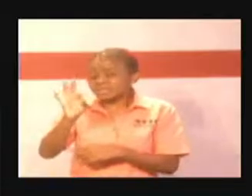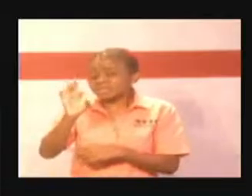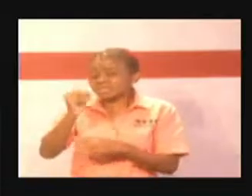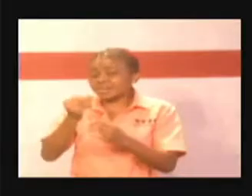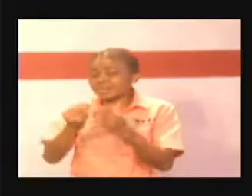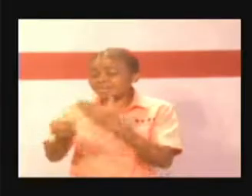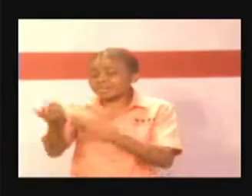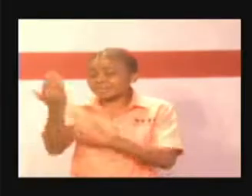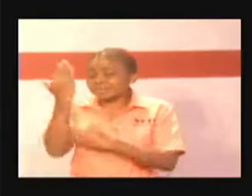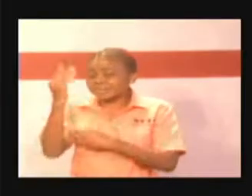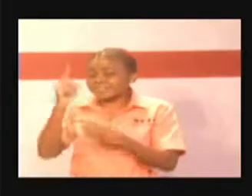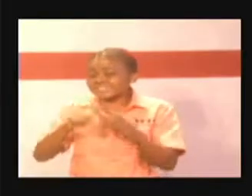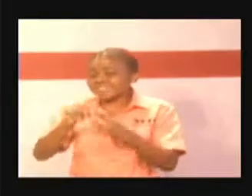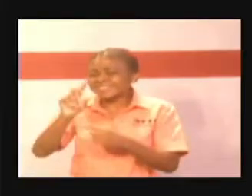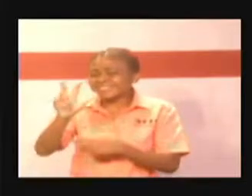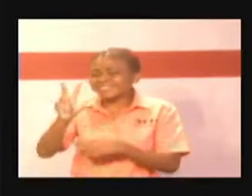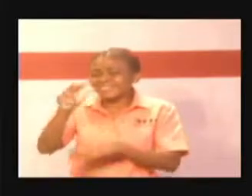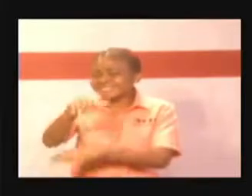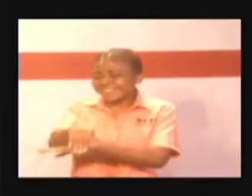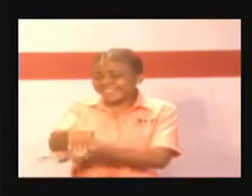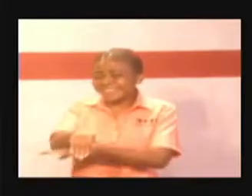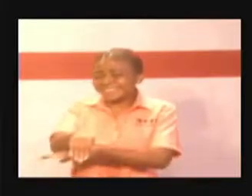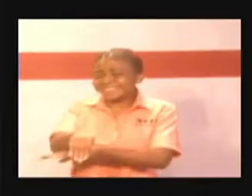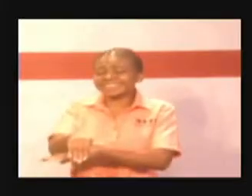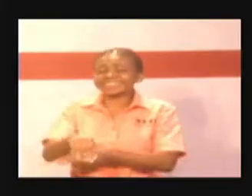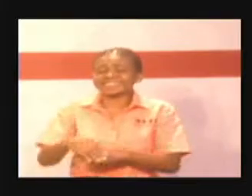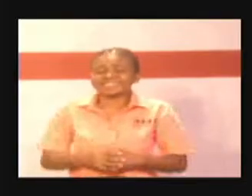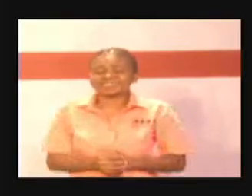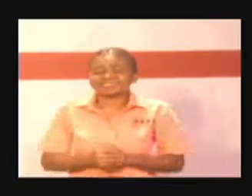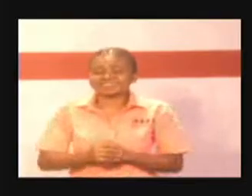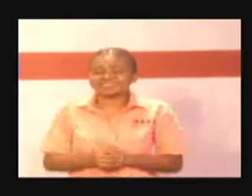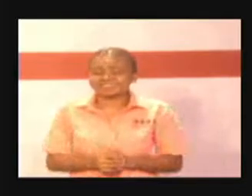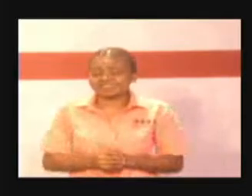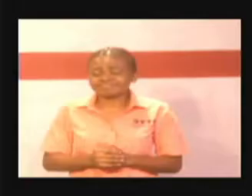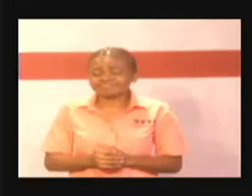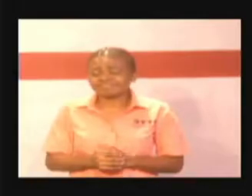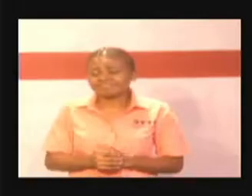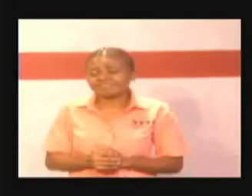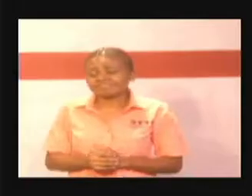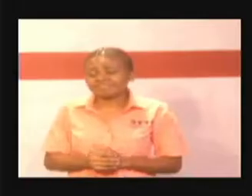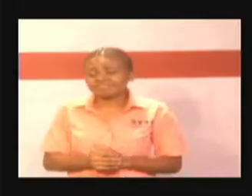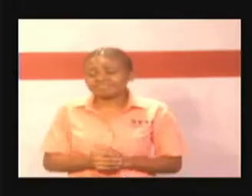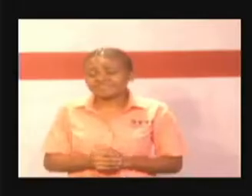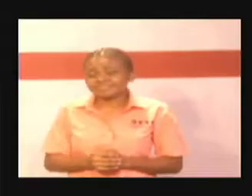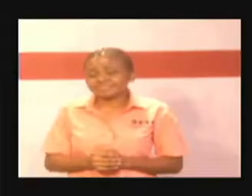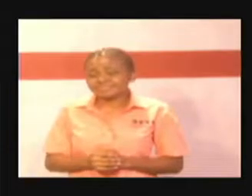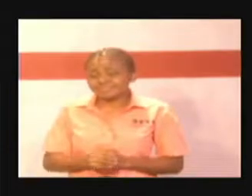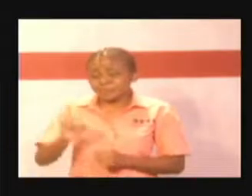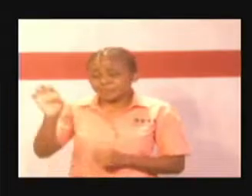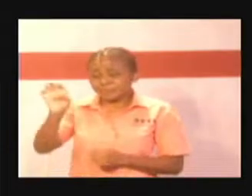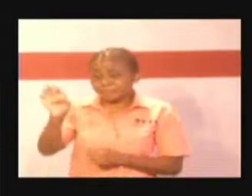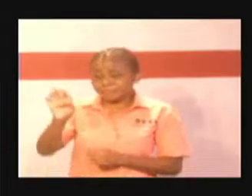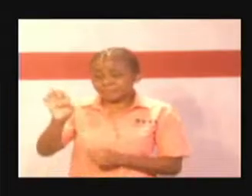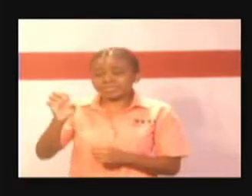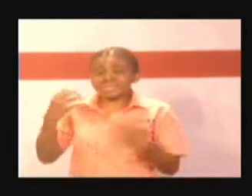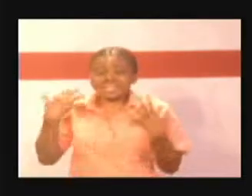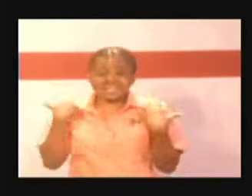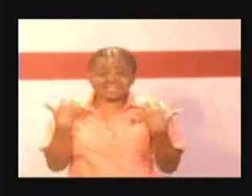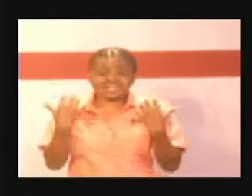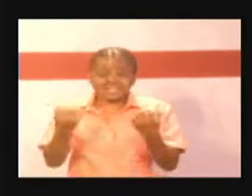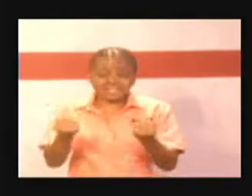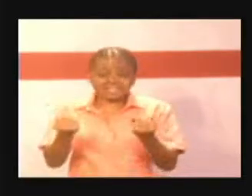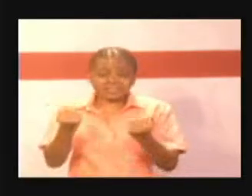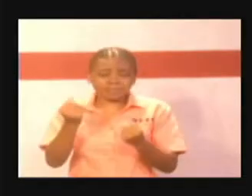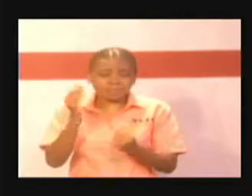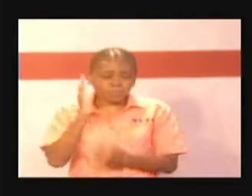3 p.m. Within the Eastern Regional Health Authority, our fair will be held at the Sandy